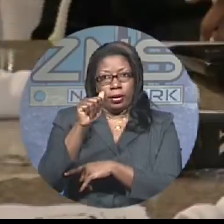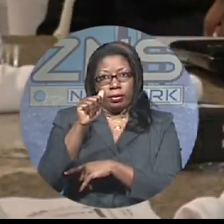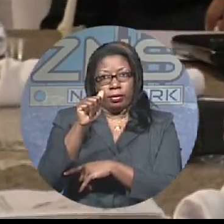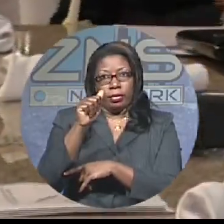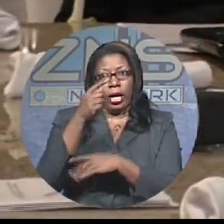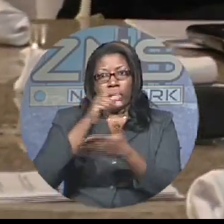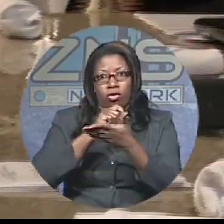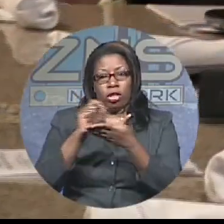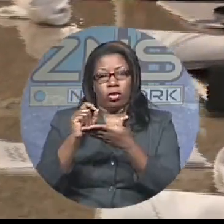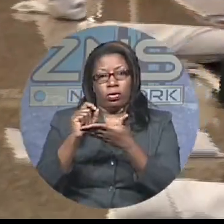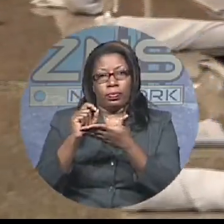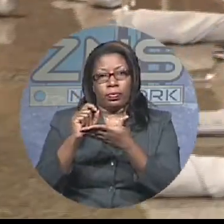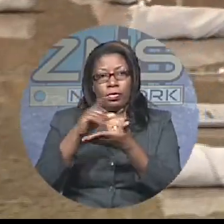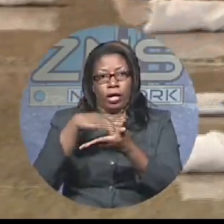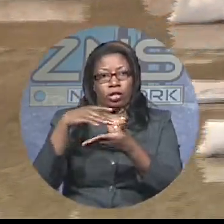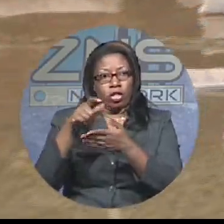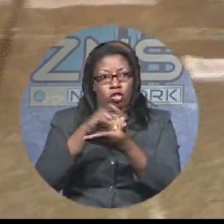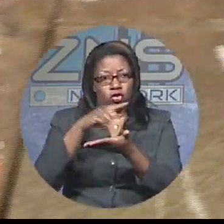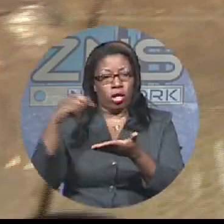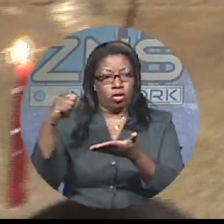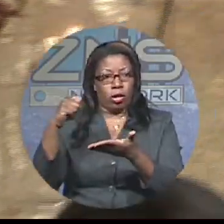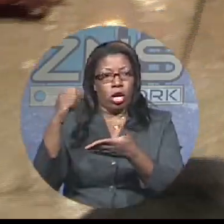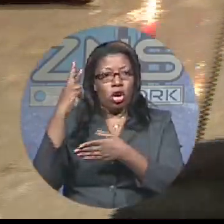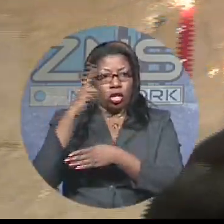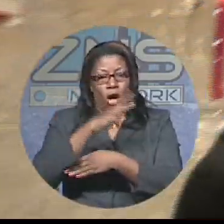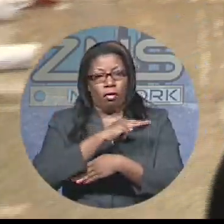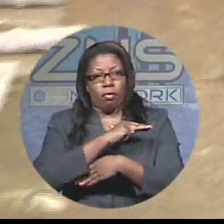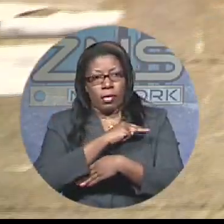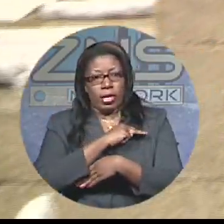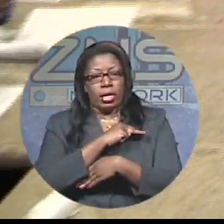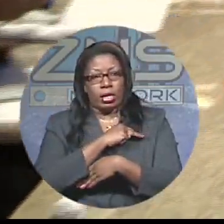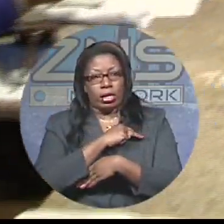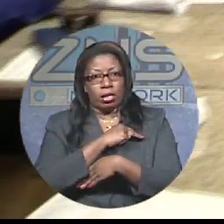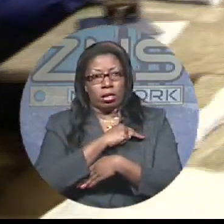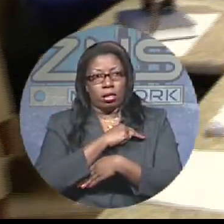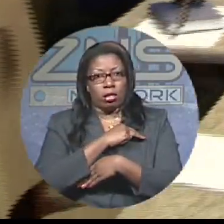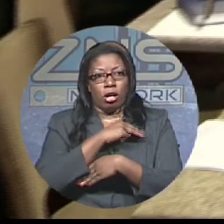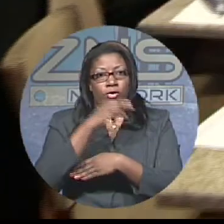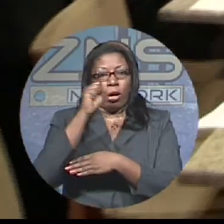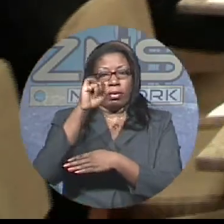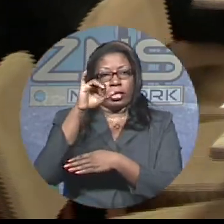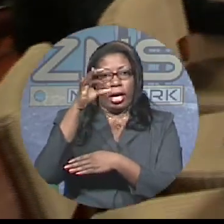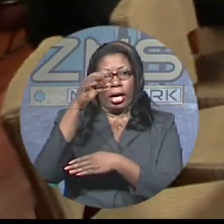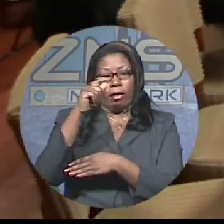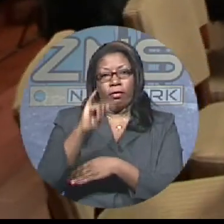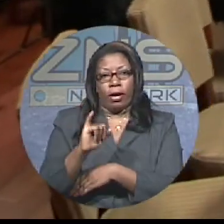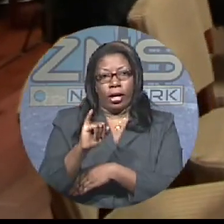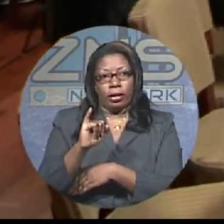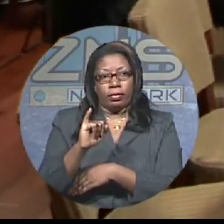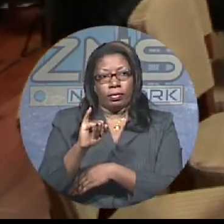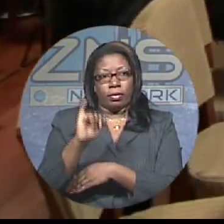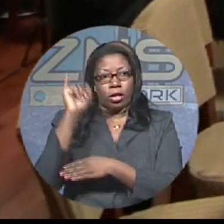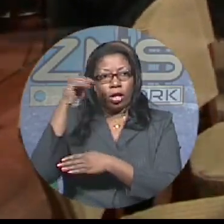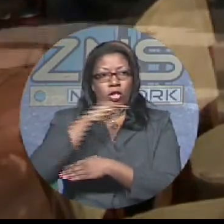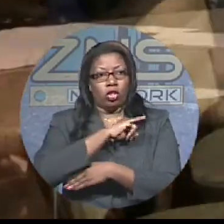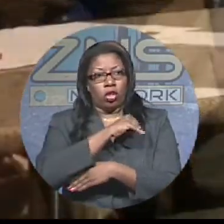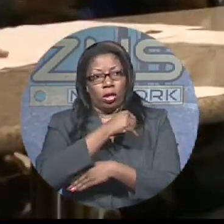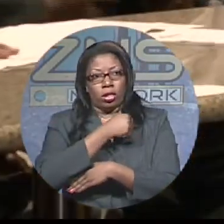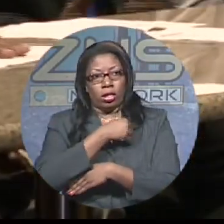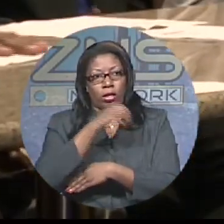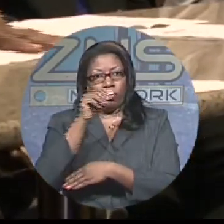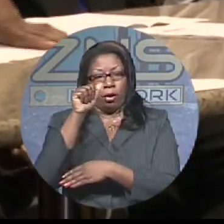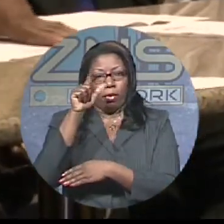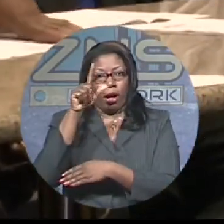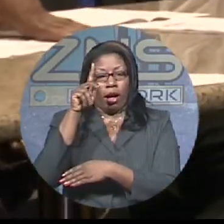of treasurer. The financial secretary is Randolph Minnis from Omega Psi Phi Fraternity. Keenan Johnson from Alpha Phi Alpha was